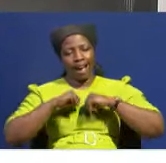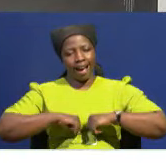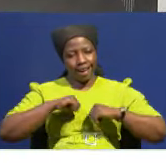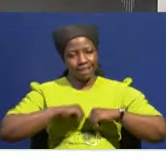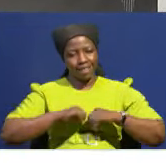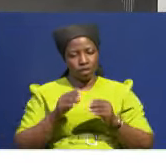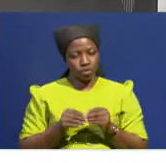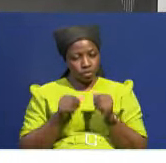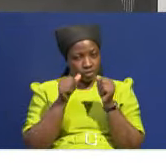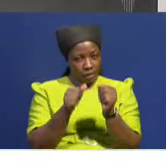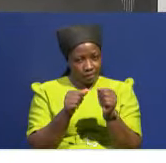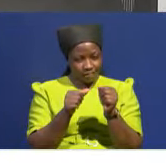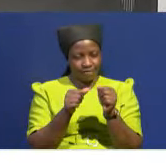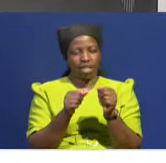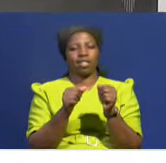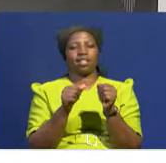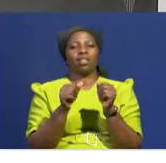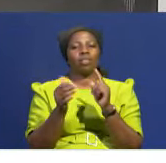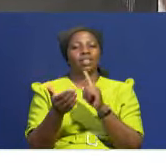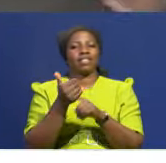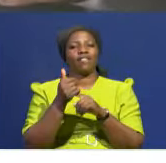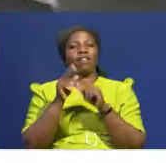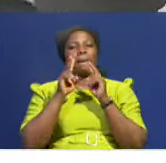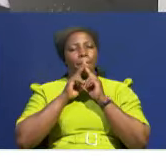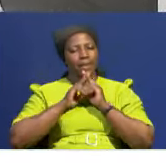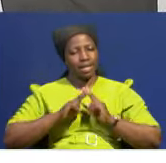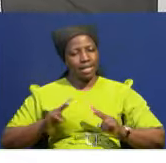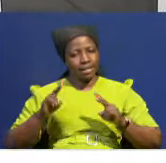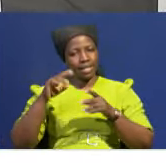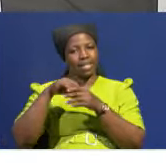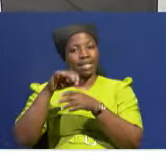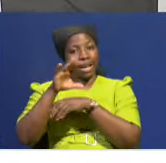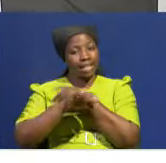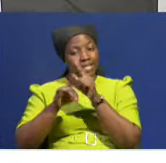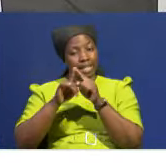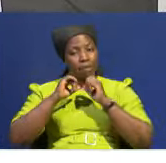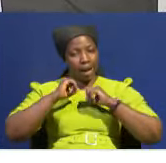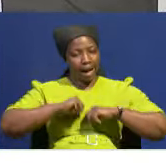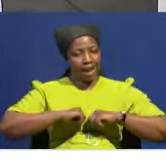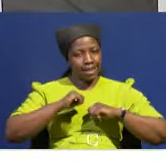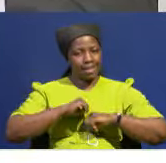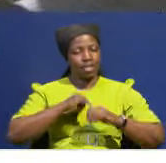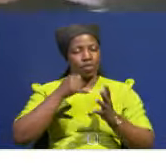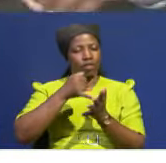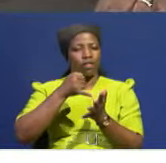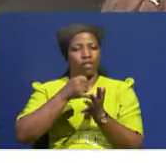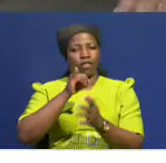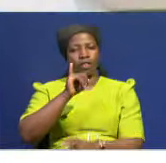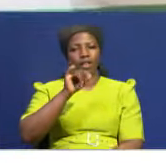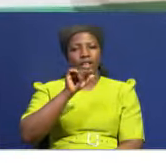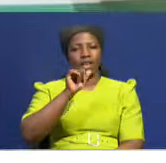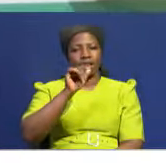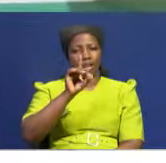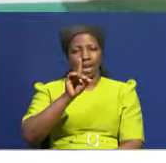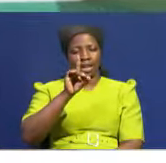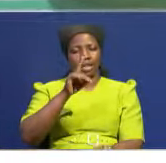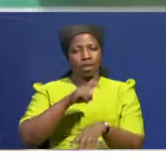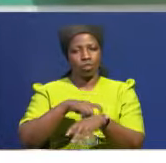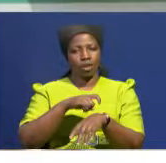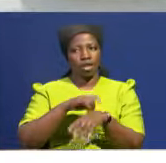peace in the country, and have also agreed to involve the IGAD in the peace process.